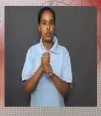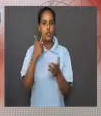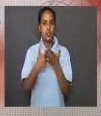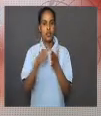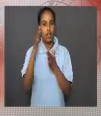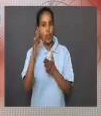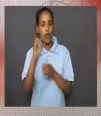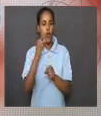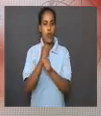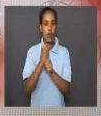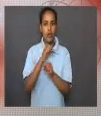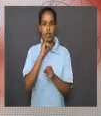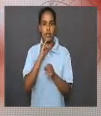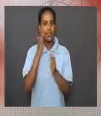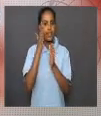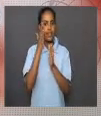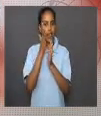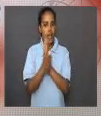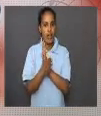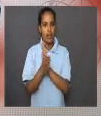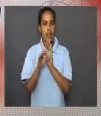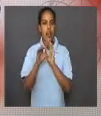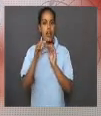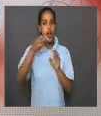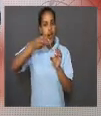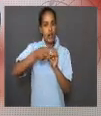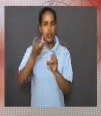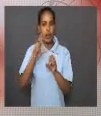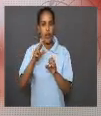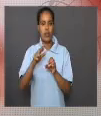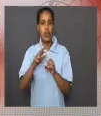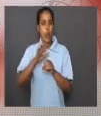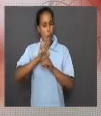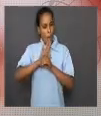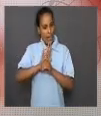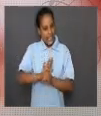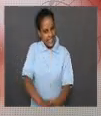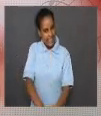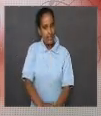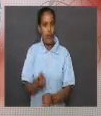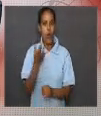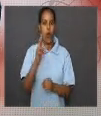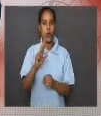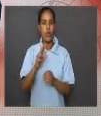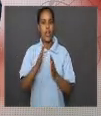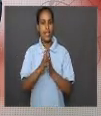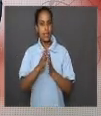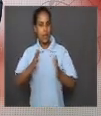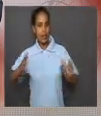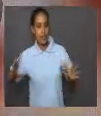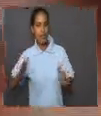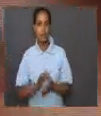This type of work is done when gases are either compressed or expanded.